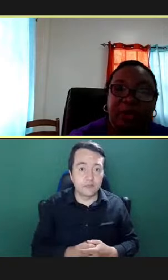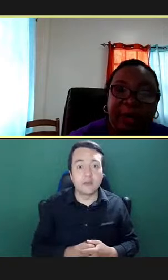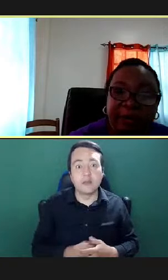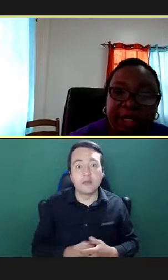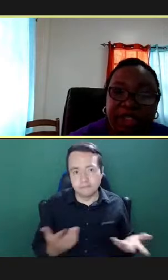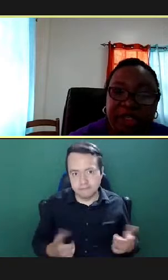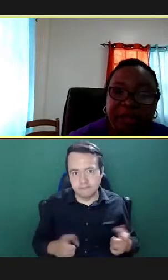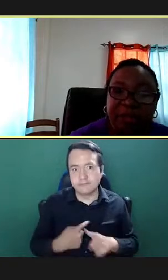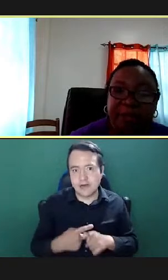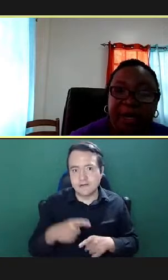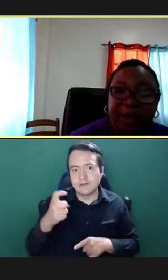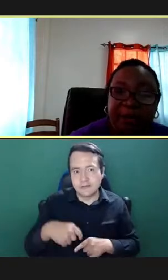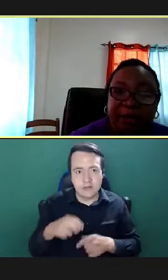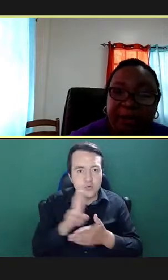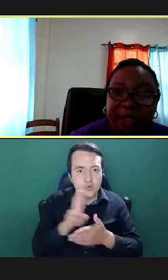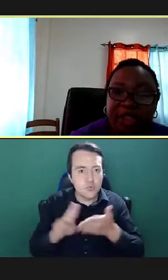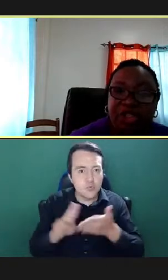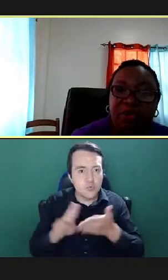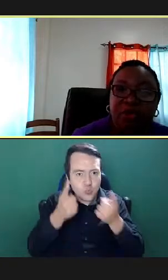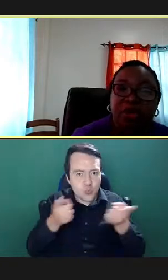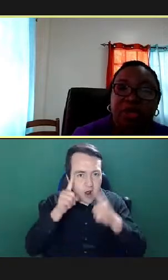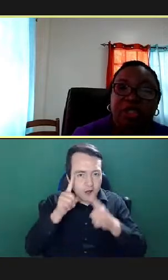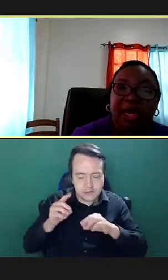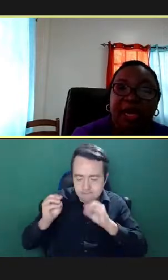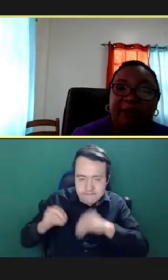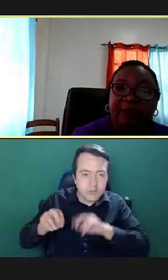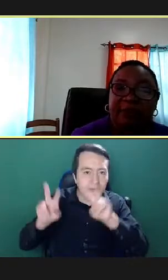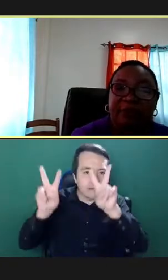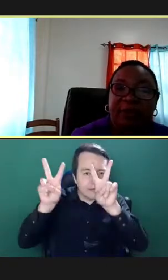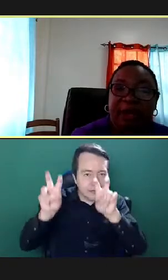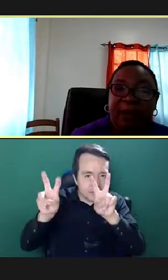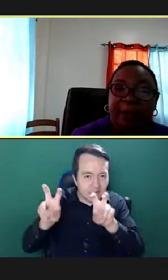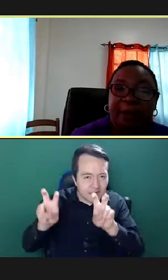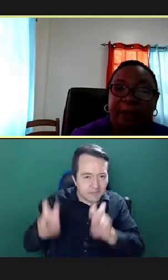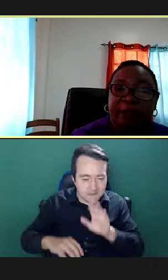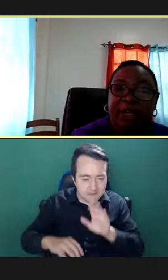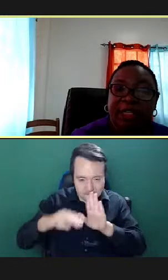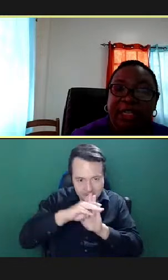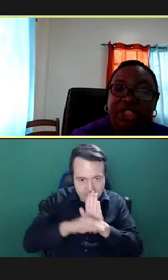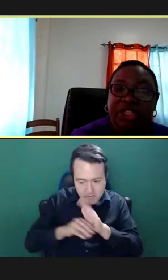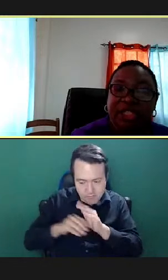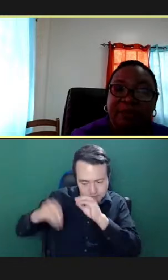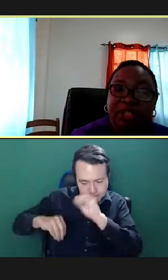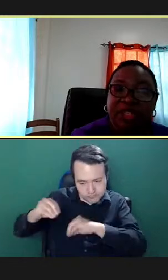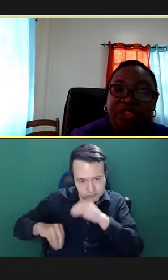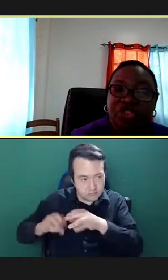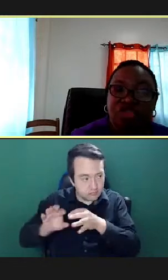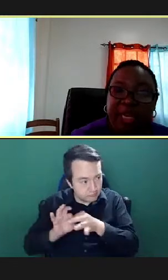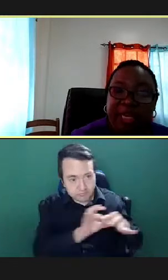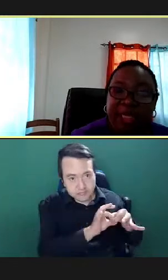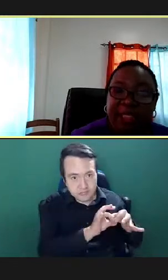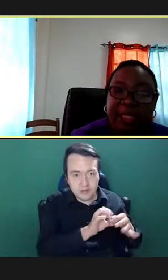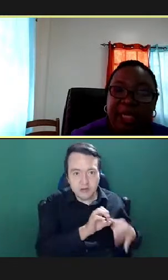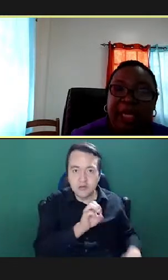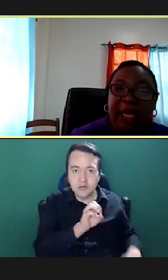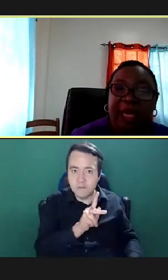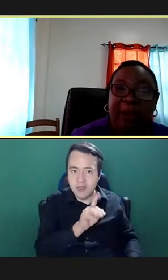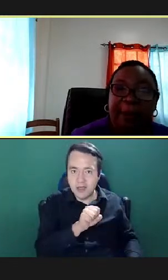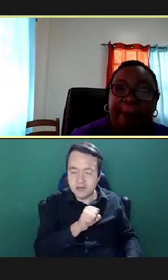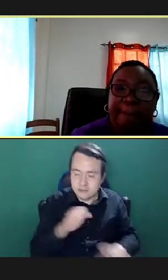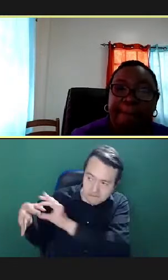in a collaboration with PAHO, WHO, to have 40 addiction specialists trained.